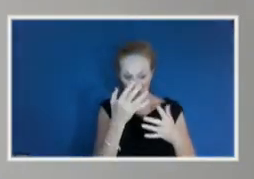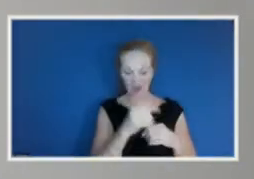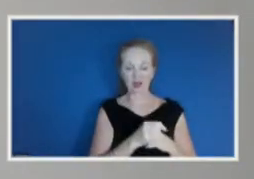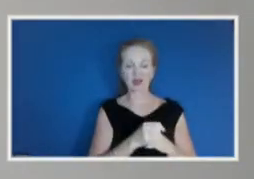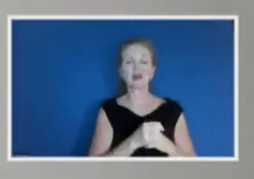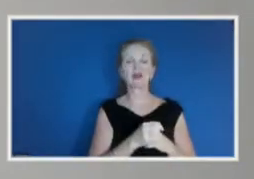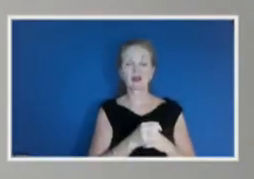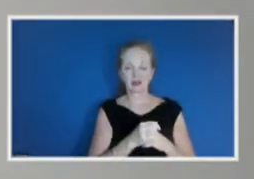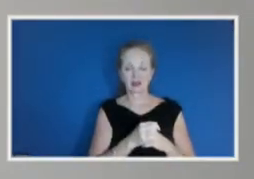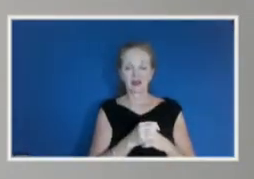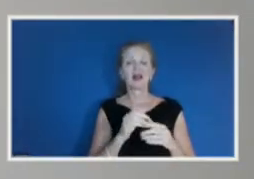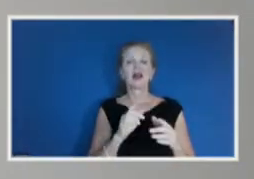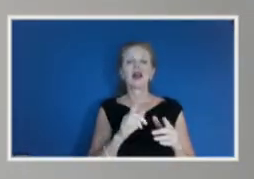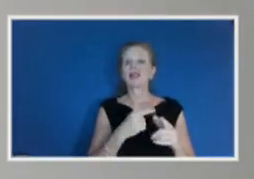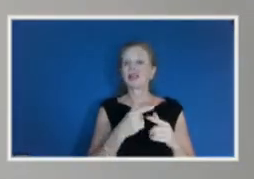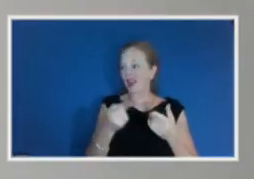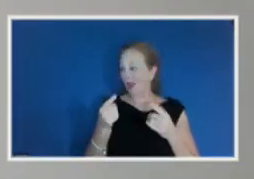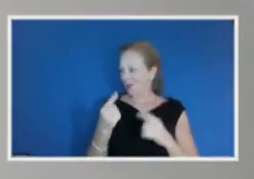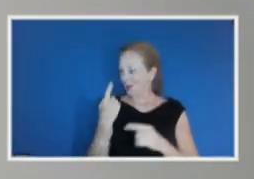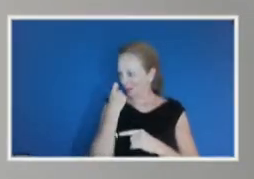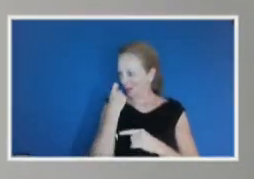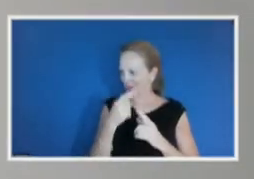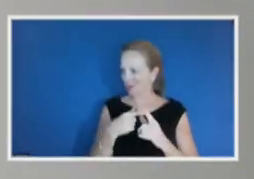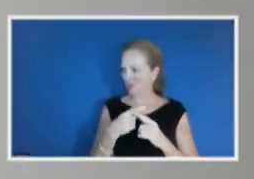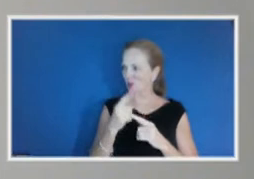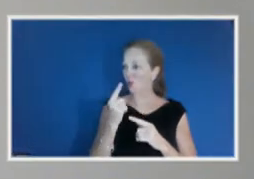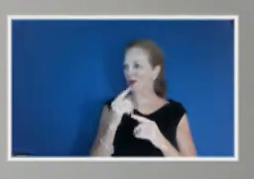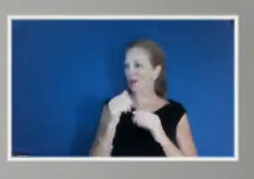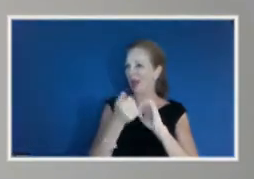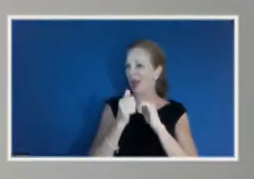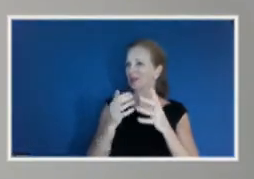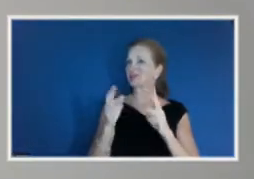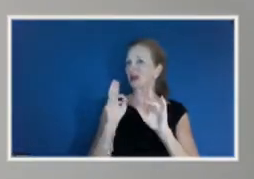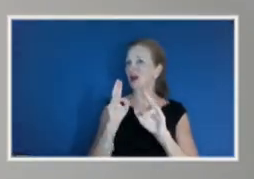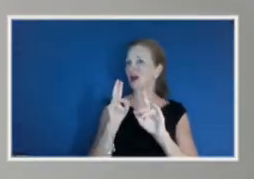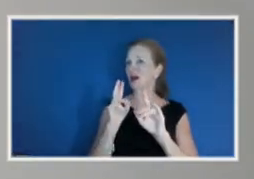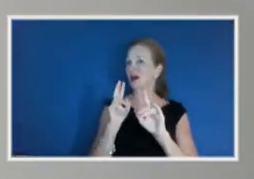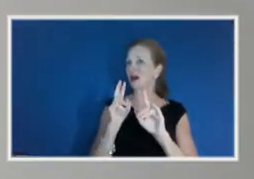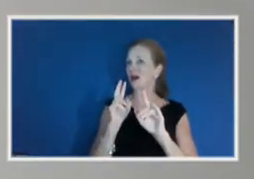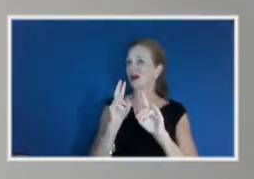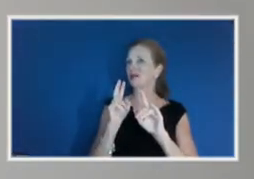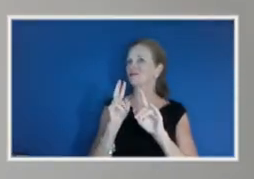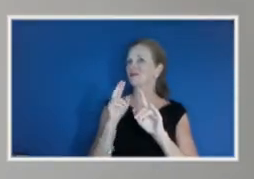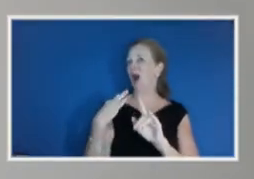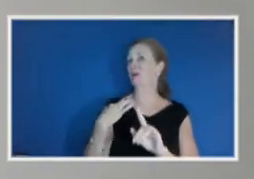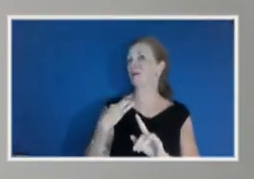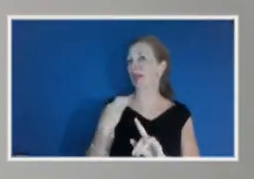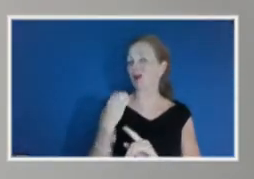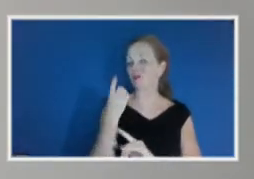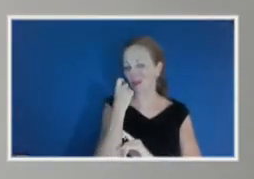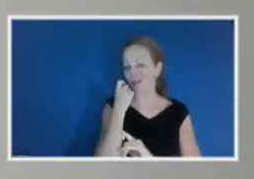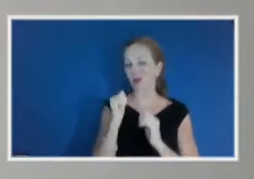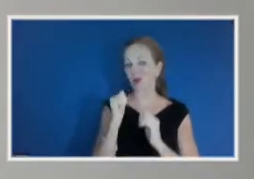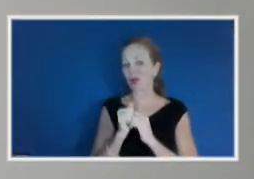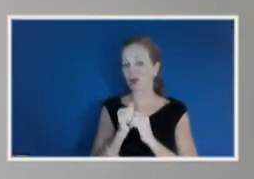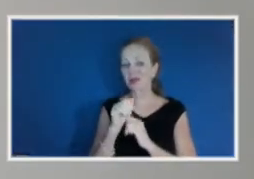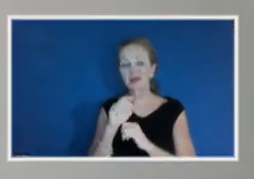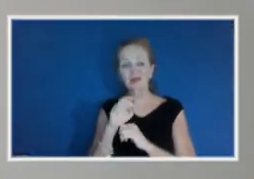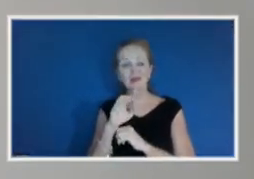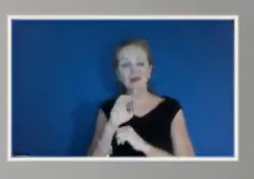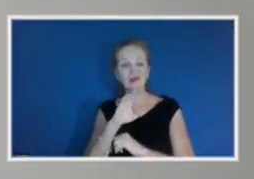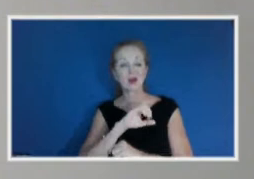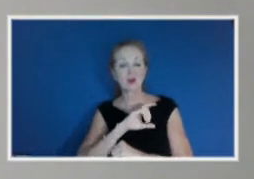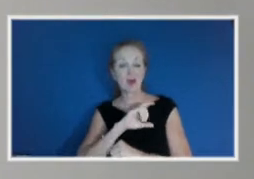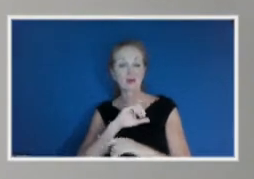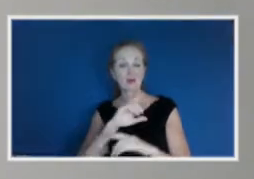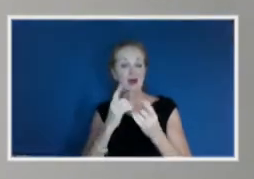our department, and another one that's inquiring and ready to apply. So little things like that. I know it sounds like it's baby steps, which